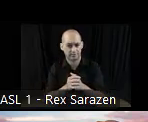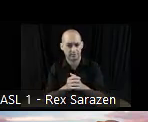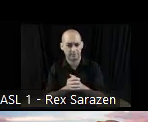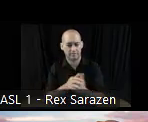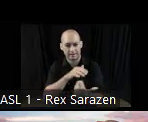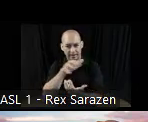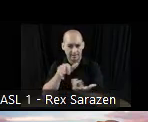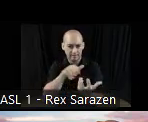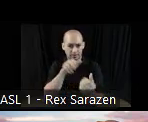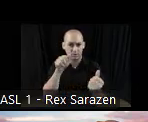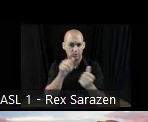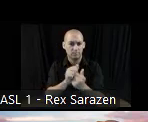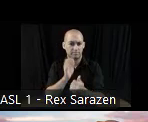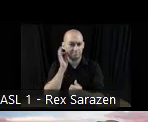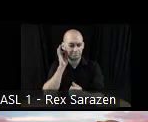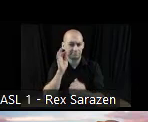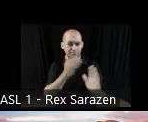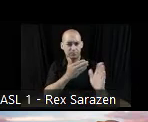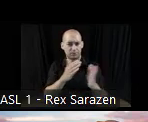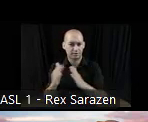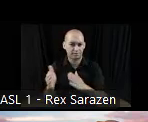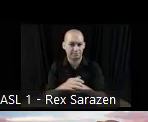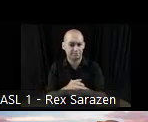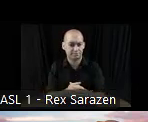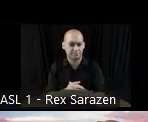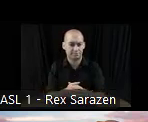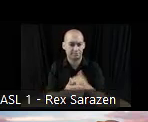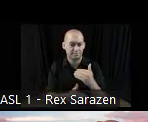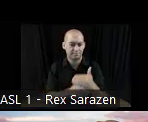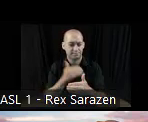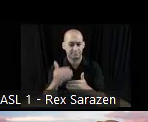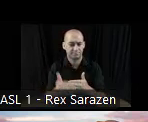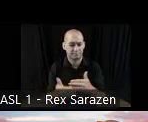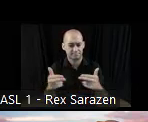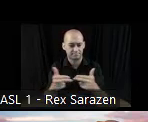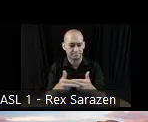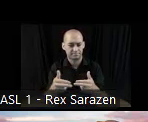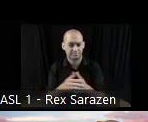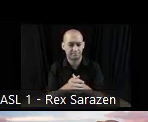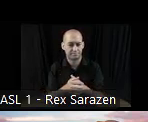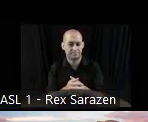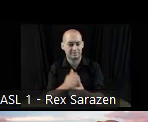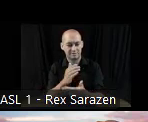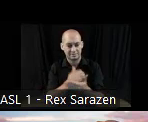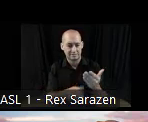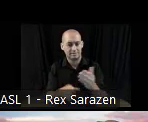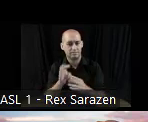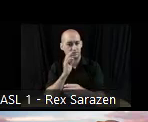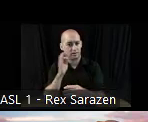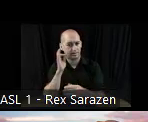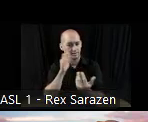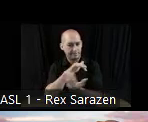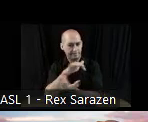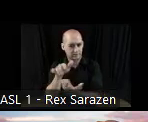engagement with our tribal communities. So next slide, please. So some tribal engagement events that we